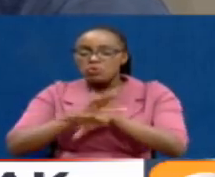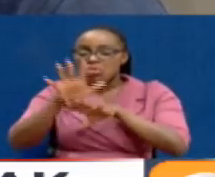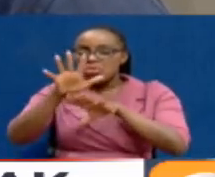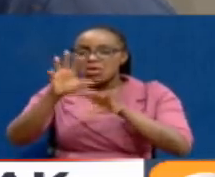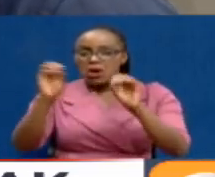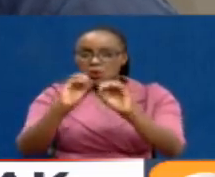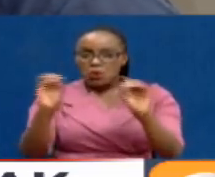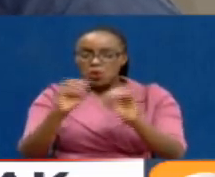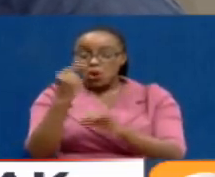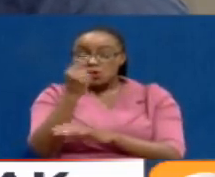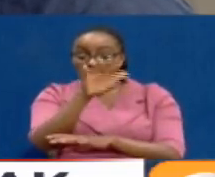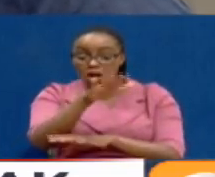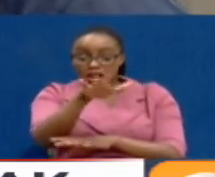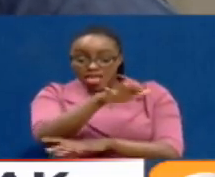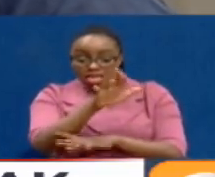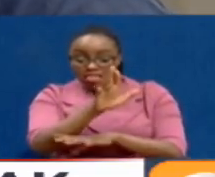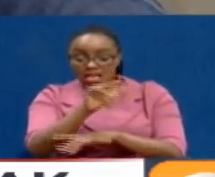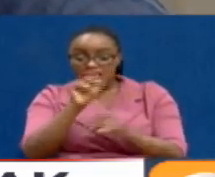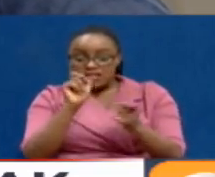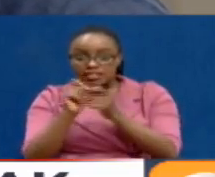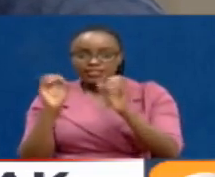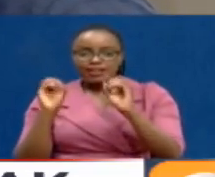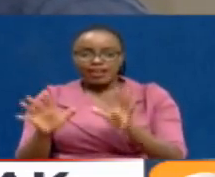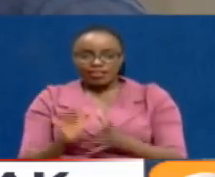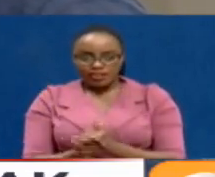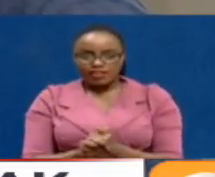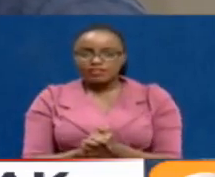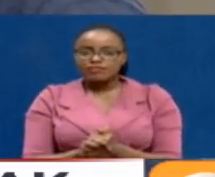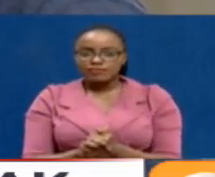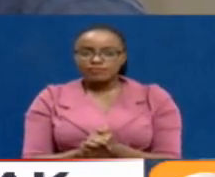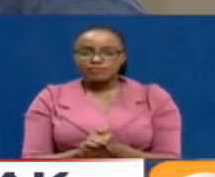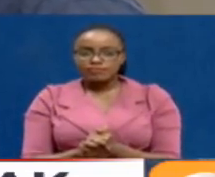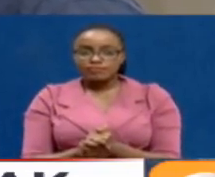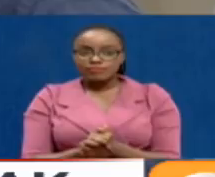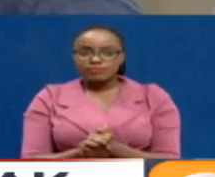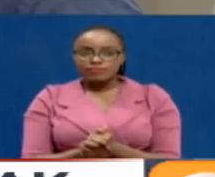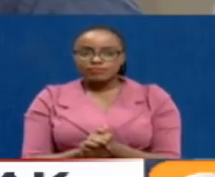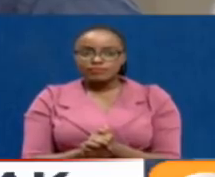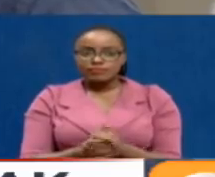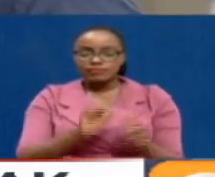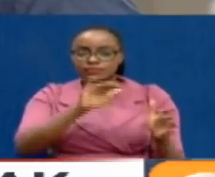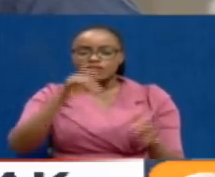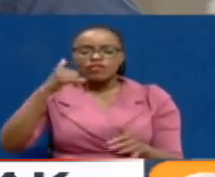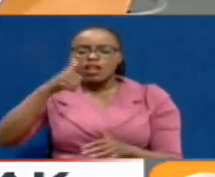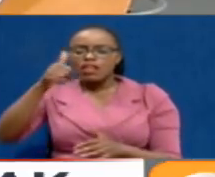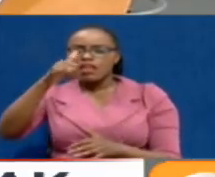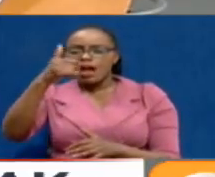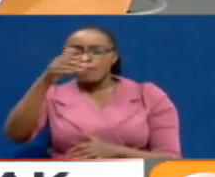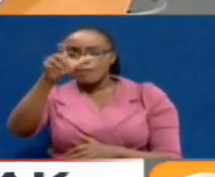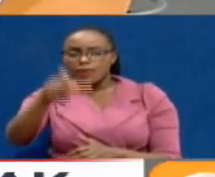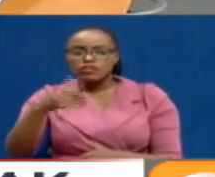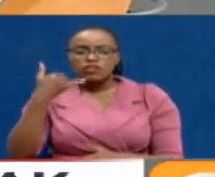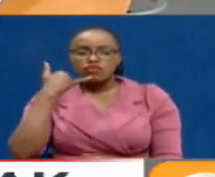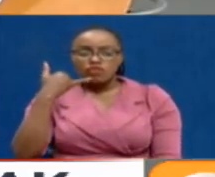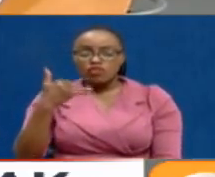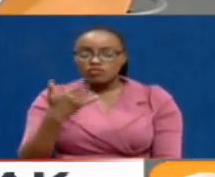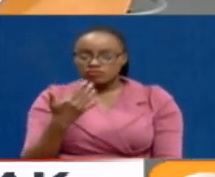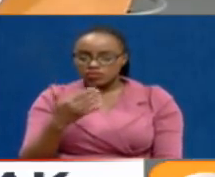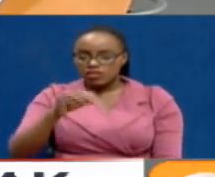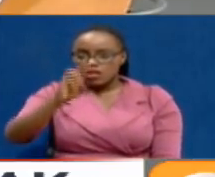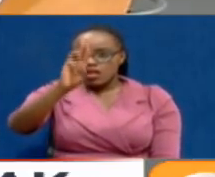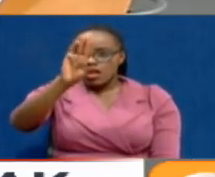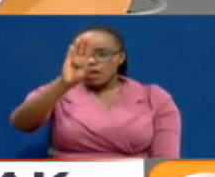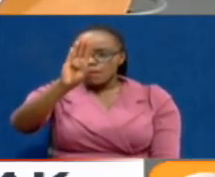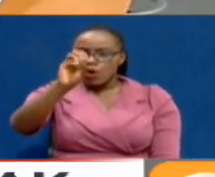strategy only that is being used. There are different stages of this screening. Okay. We have another caller online, Bore from Mandera. Bore,